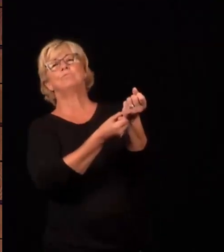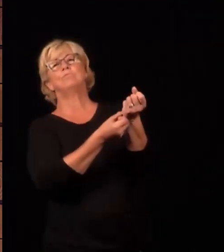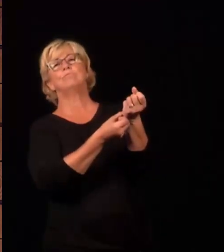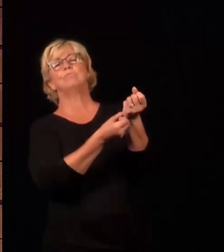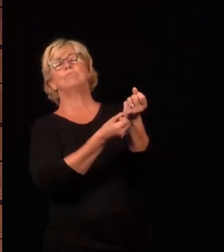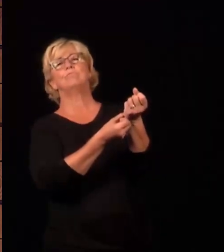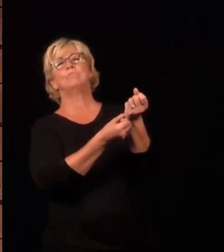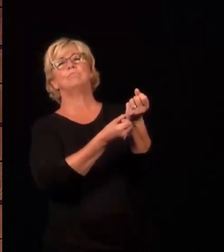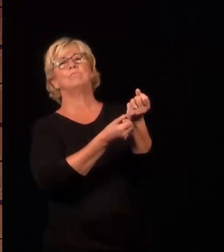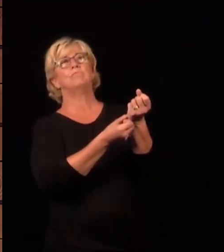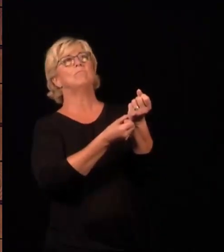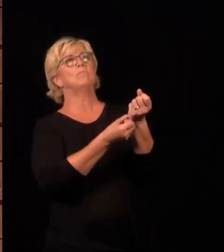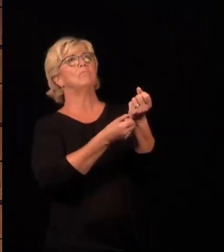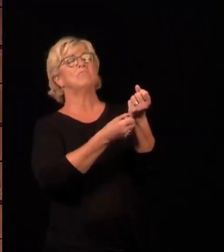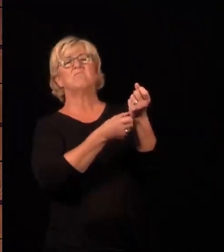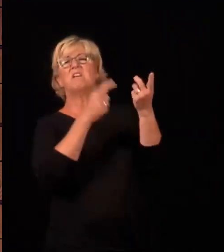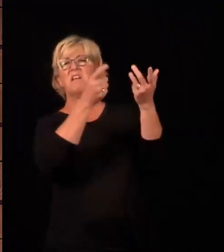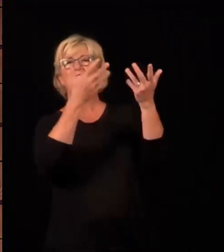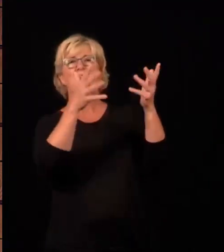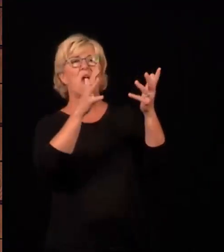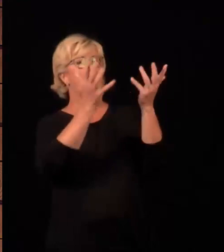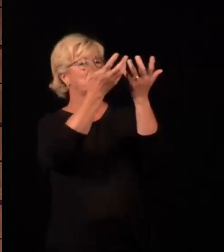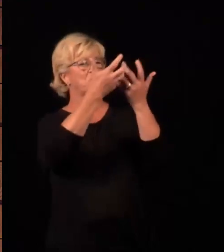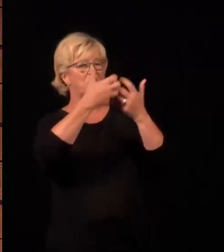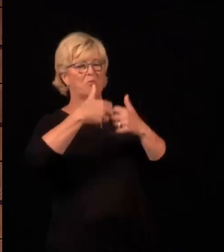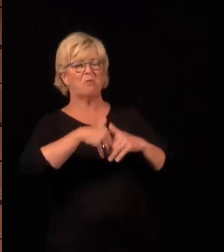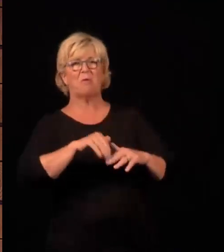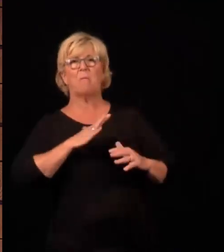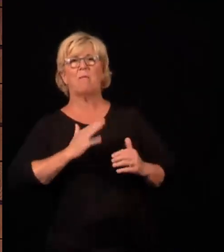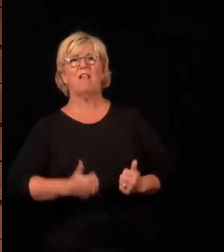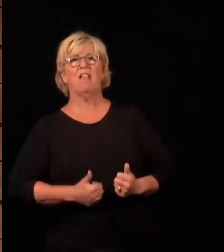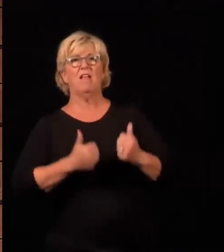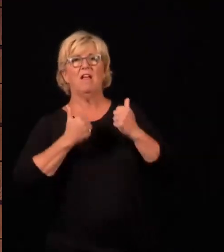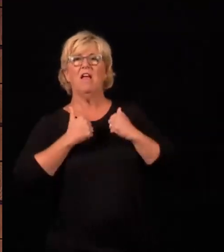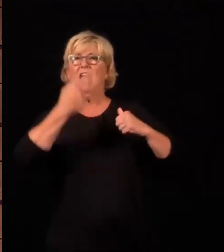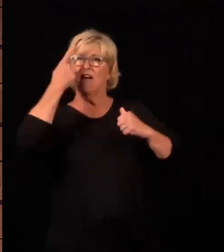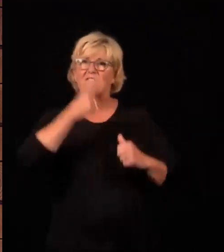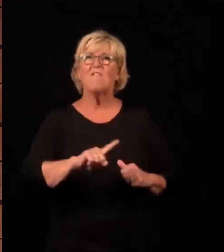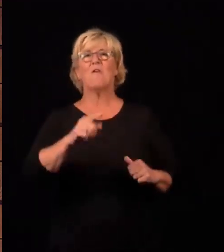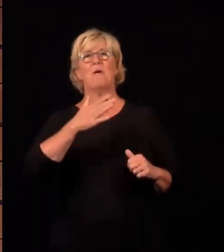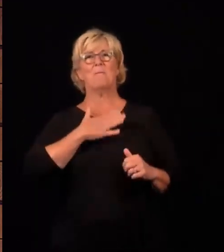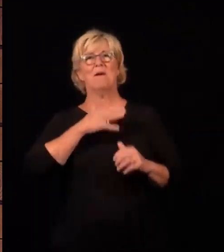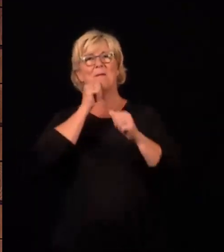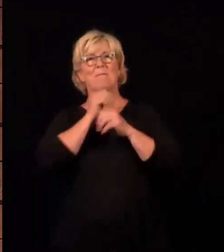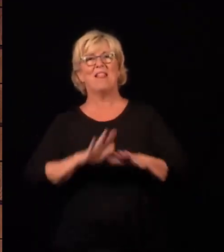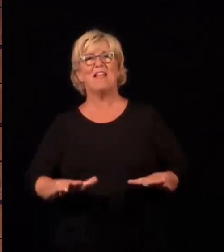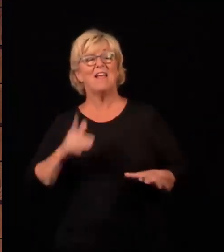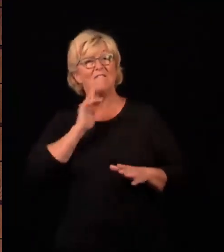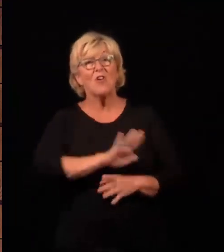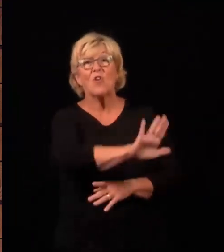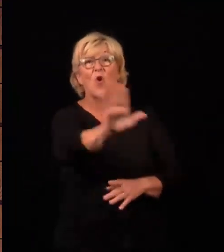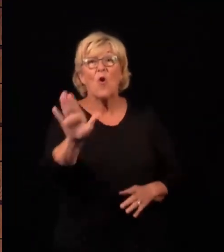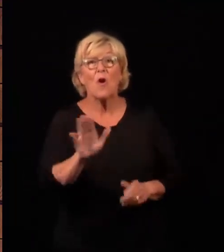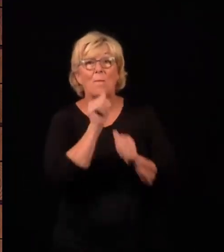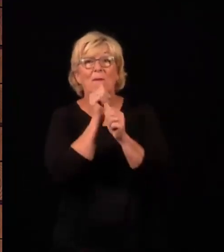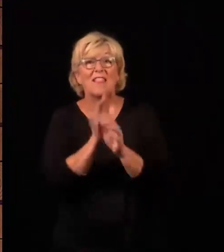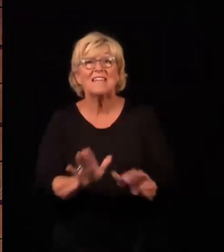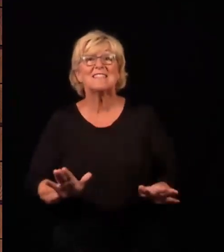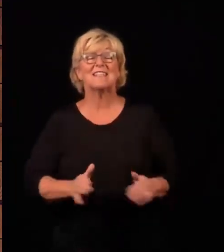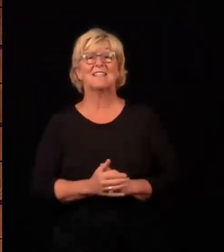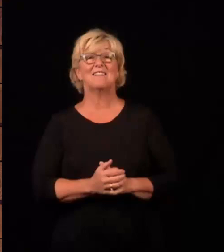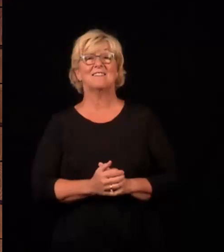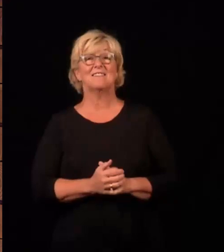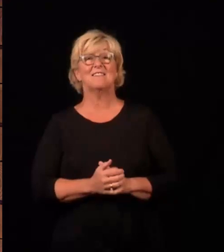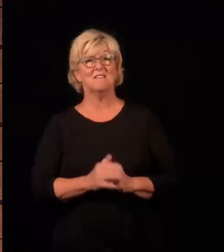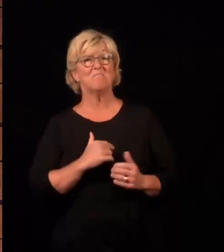situation. He is providentially working out the details for my blessing, for your blessing. And